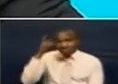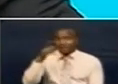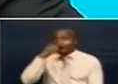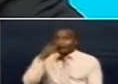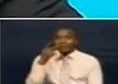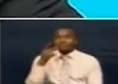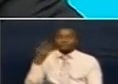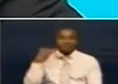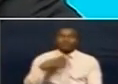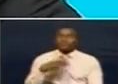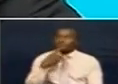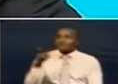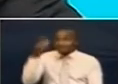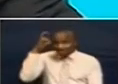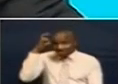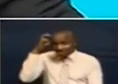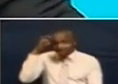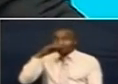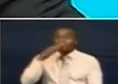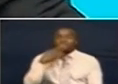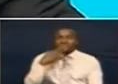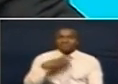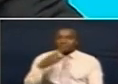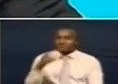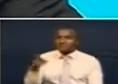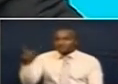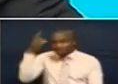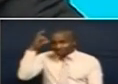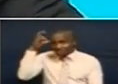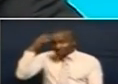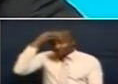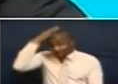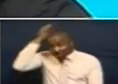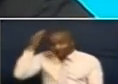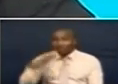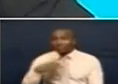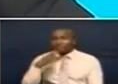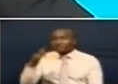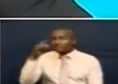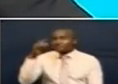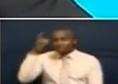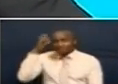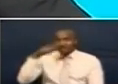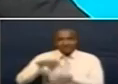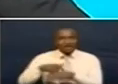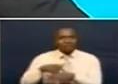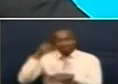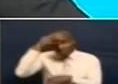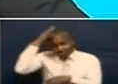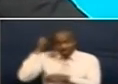has been demonized at one time. Musalia Mudavadi has been demonized. Wetangula has been demonized. When Wetangula worked closely with